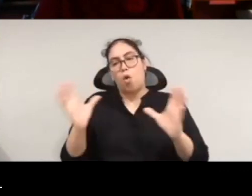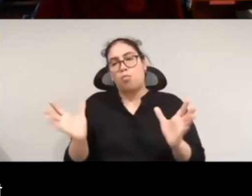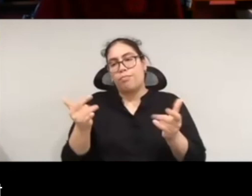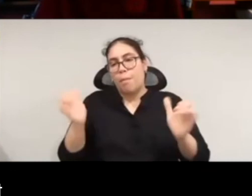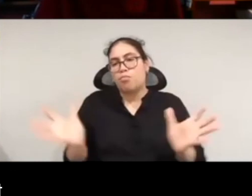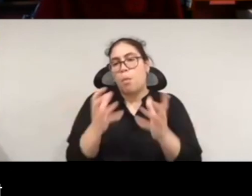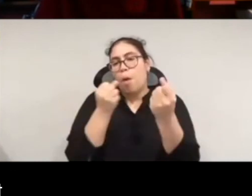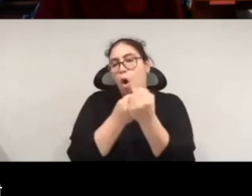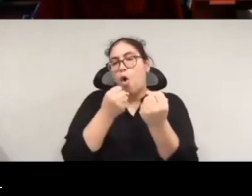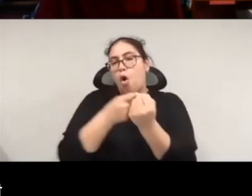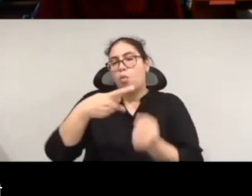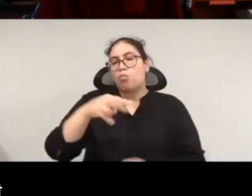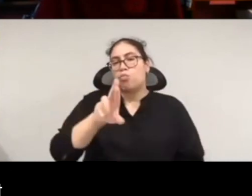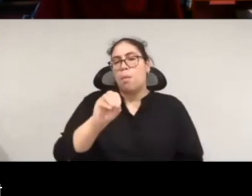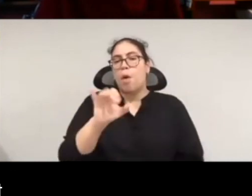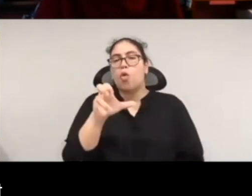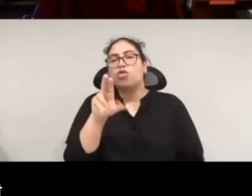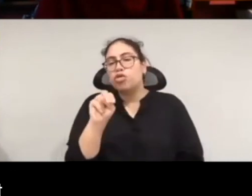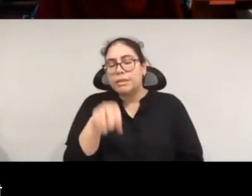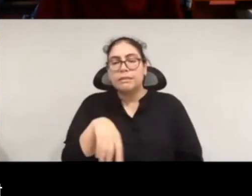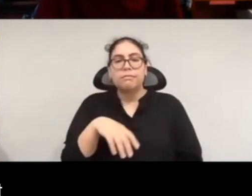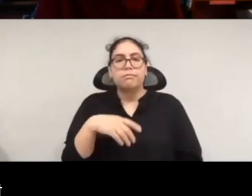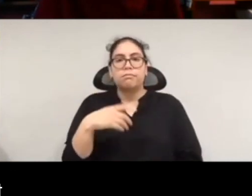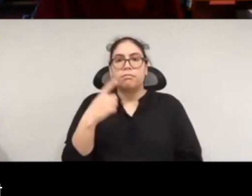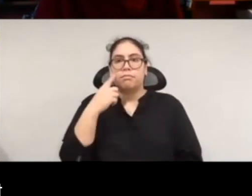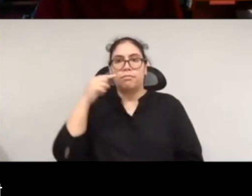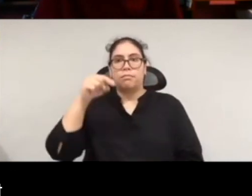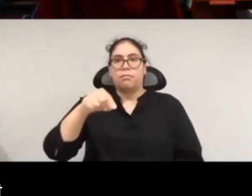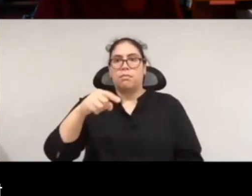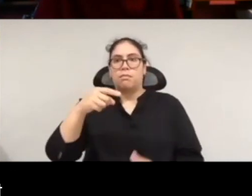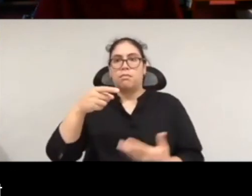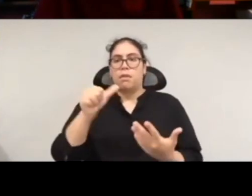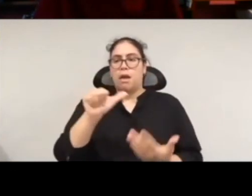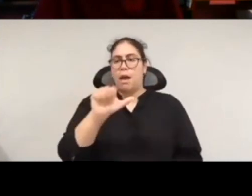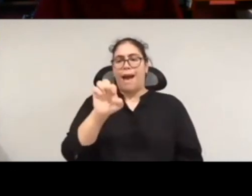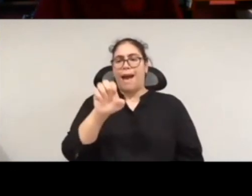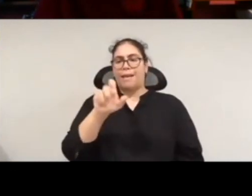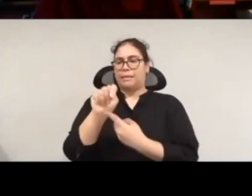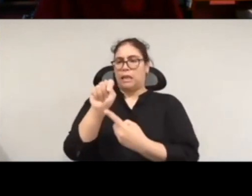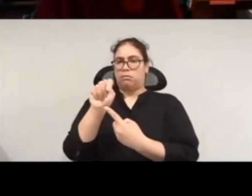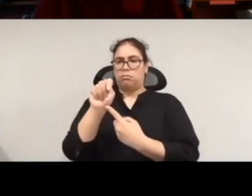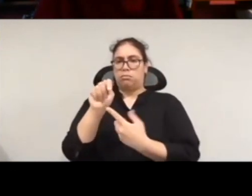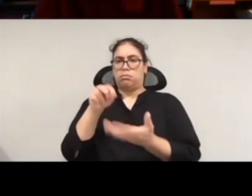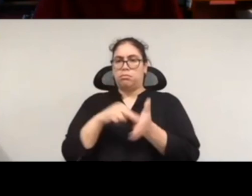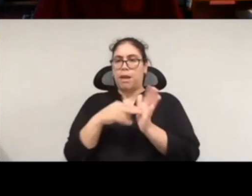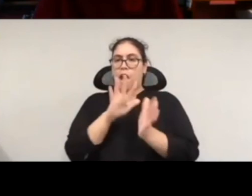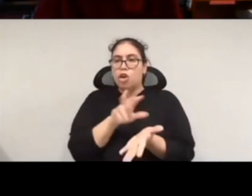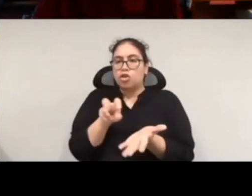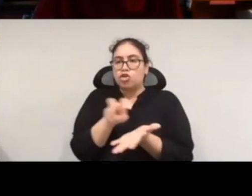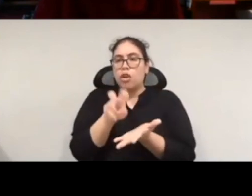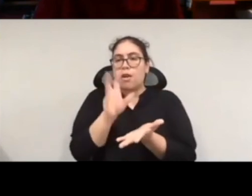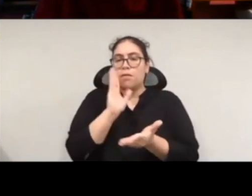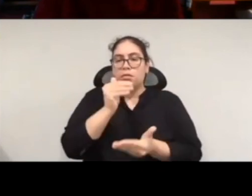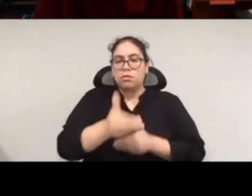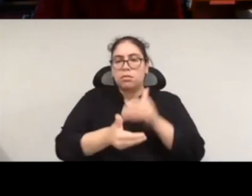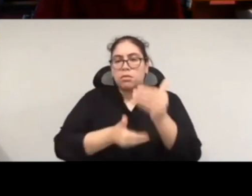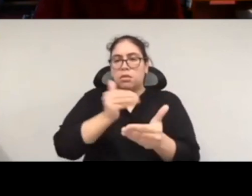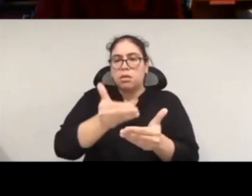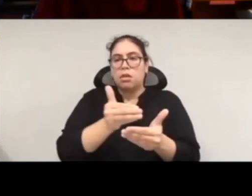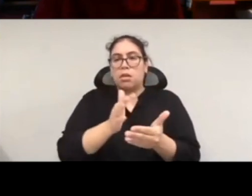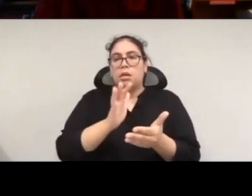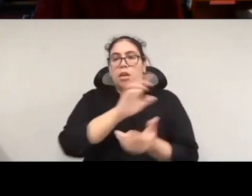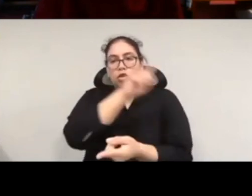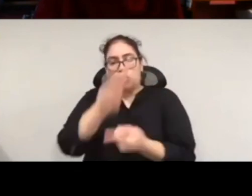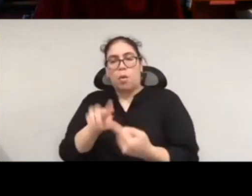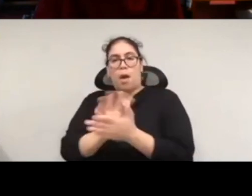distributors, or being sure that this asset goes through its journey through the duration of the shelf life of the film, if we're fortunate